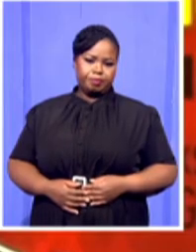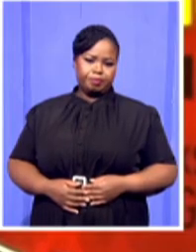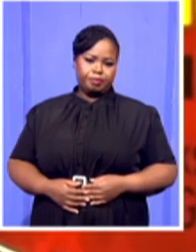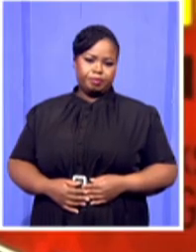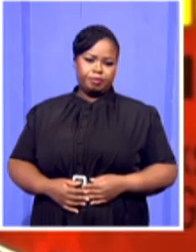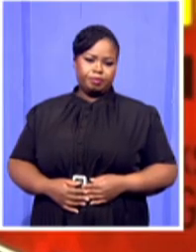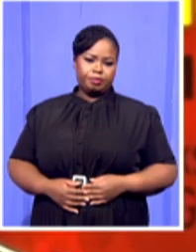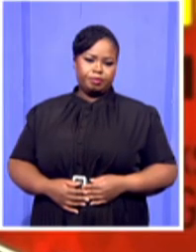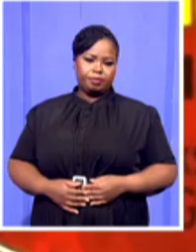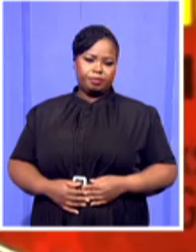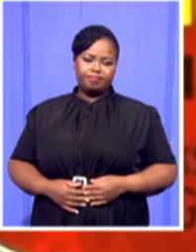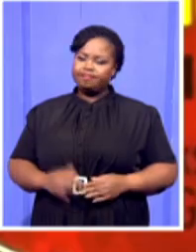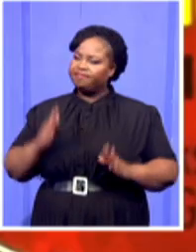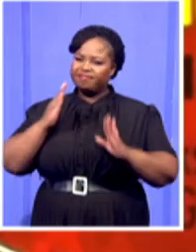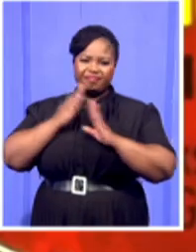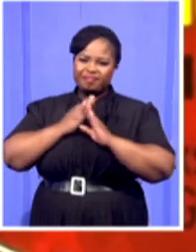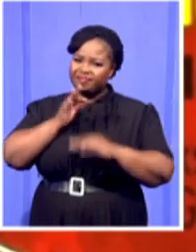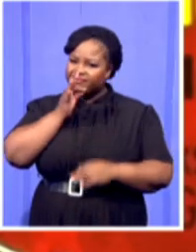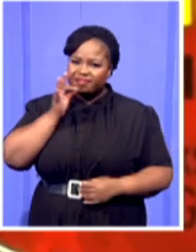It is not a secret.